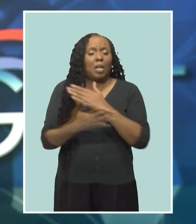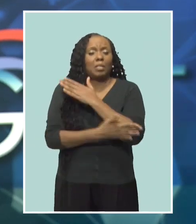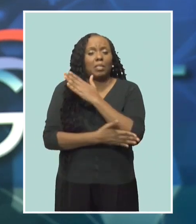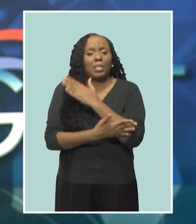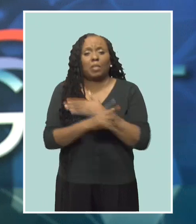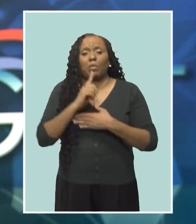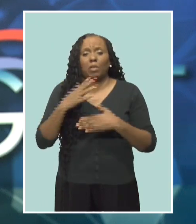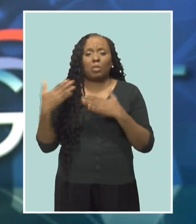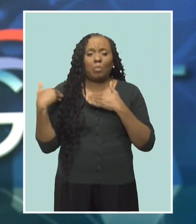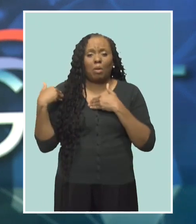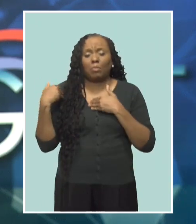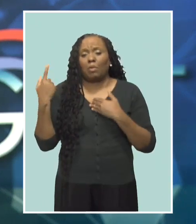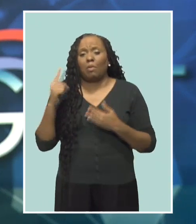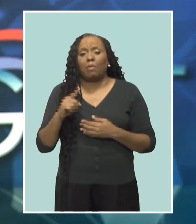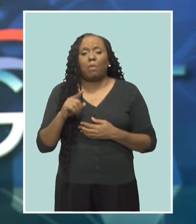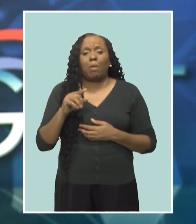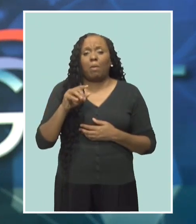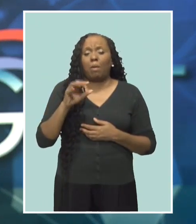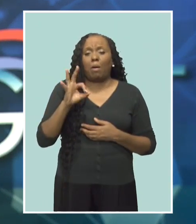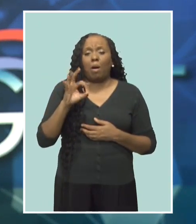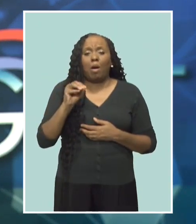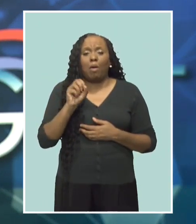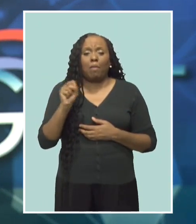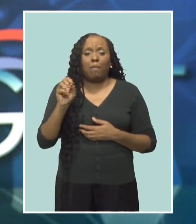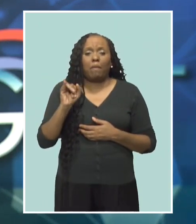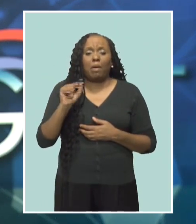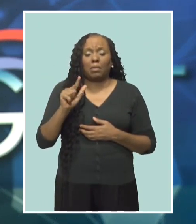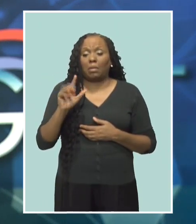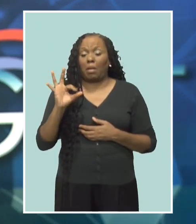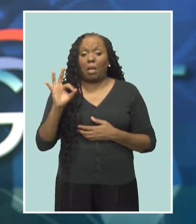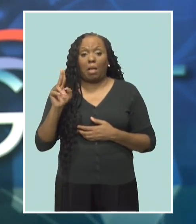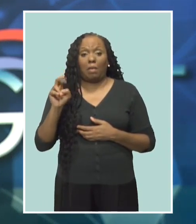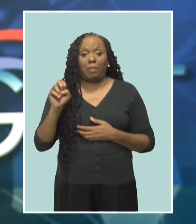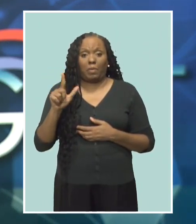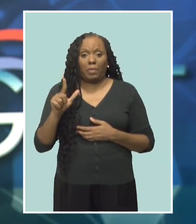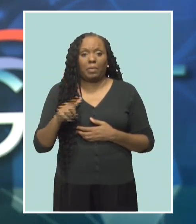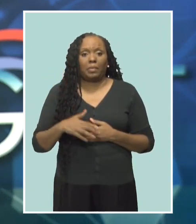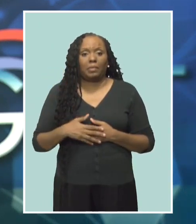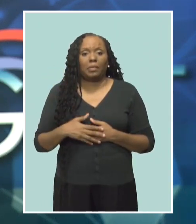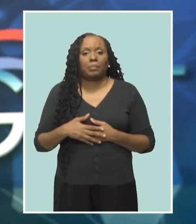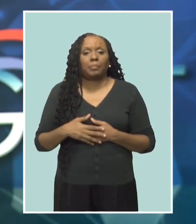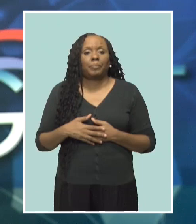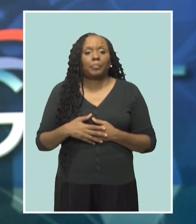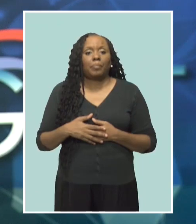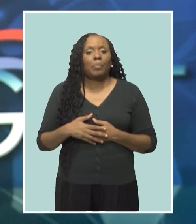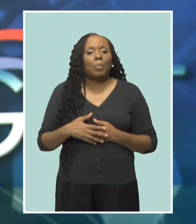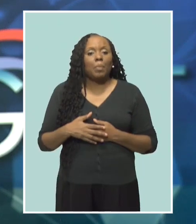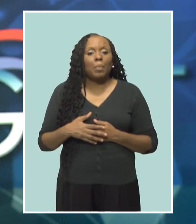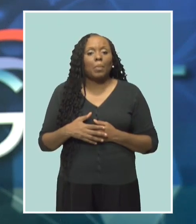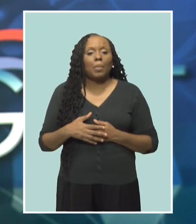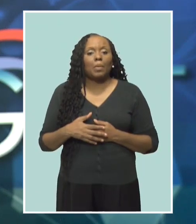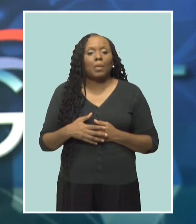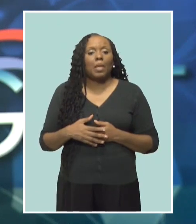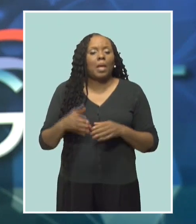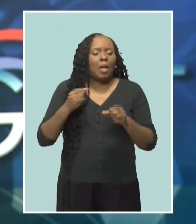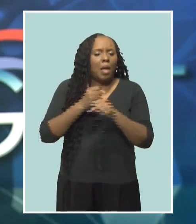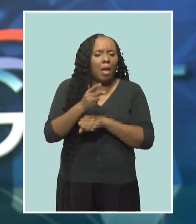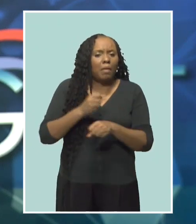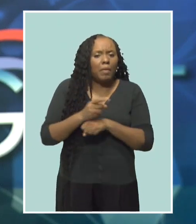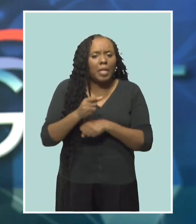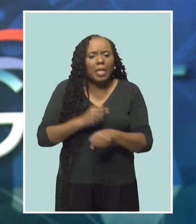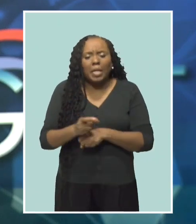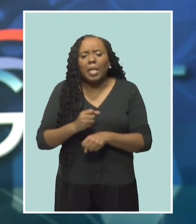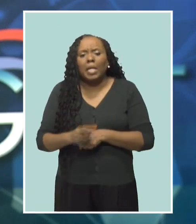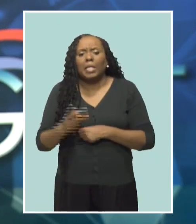fuel industries. They add that no country is immune to the worsening effects of the climate crisis, as with each passing year,